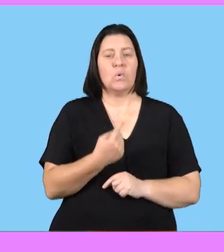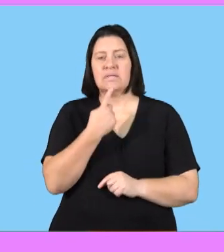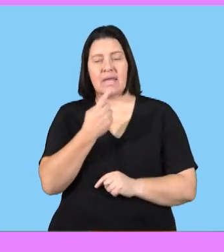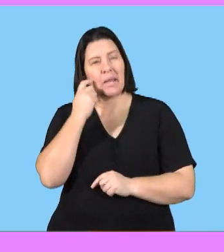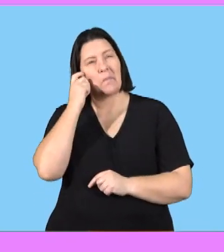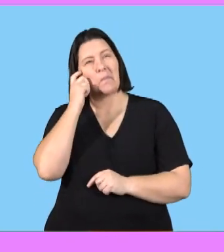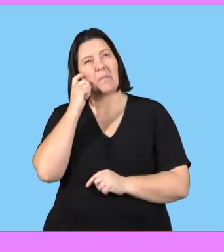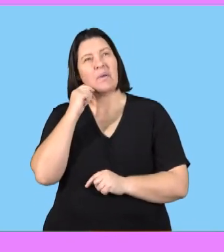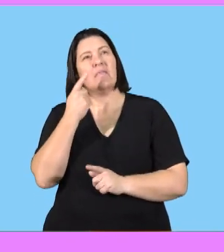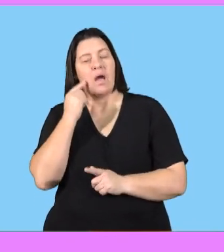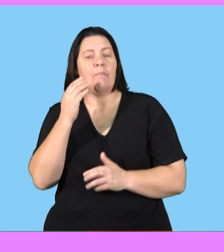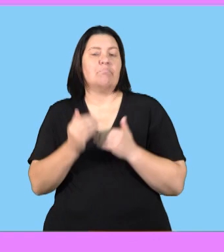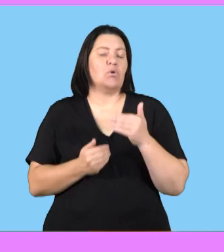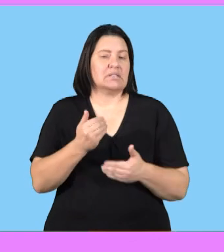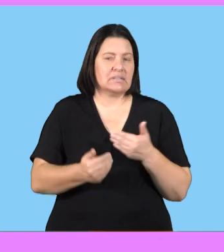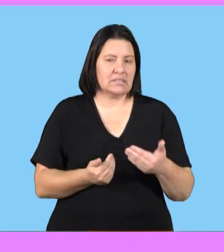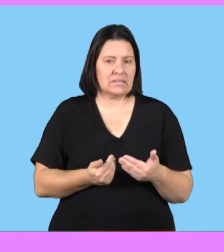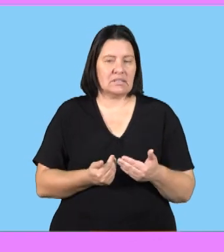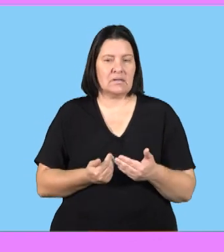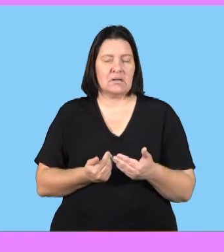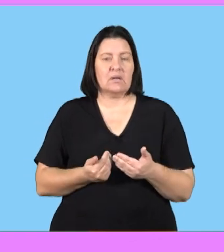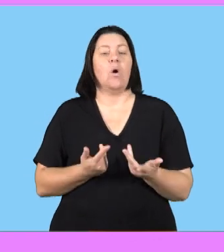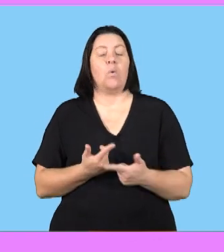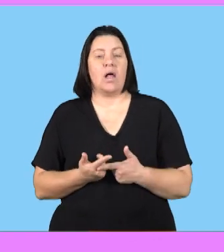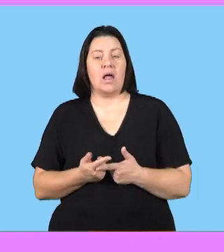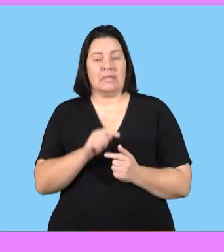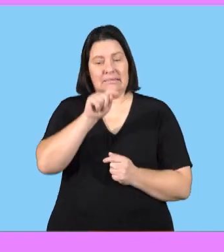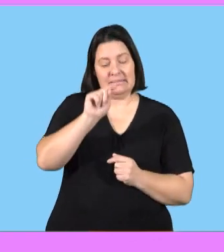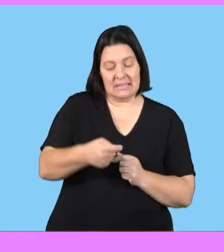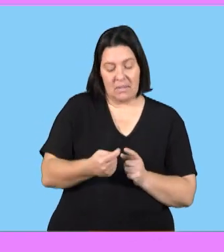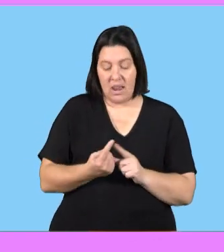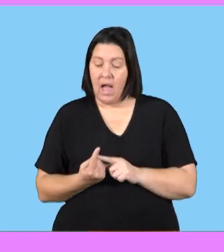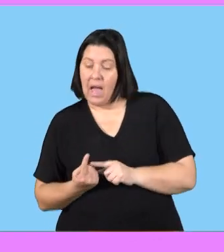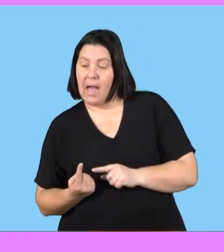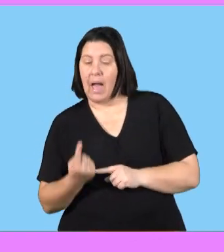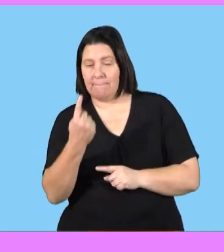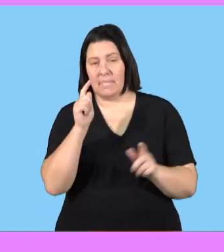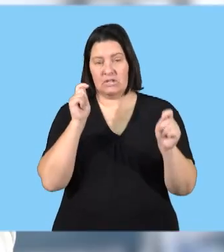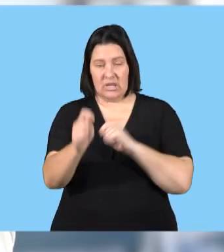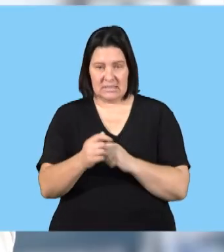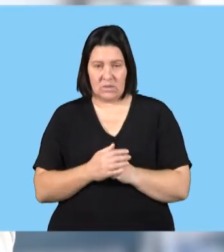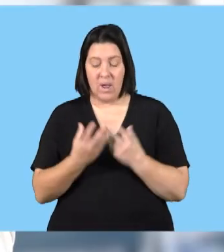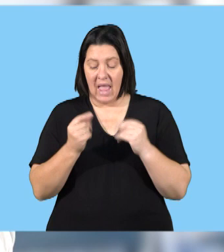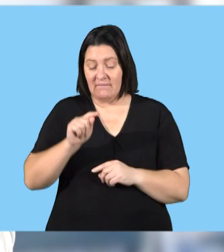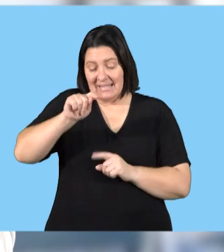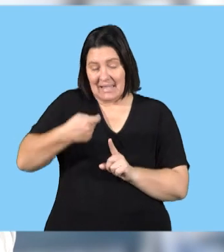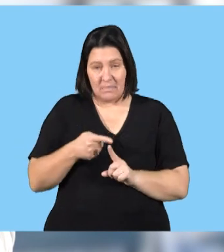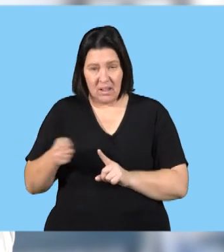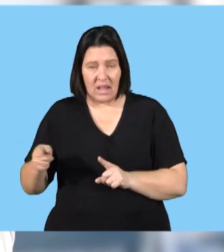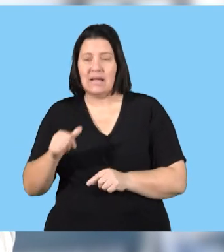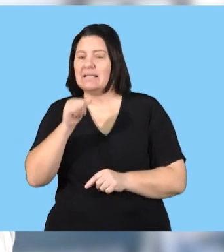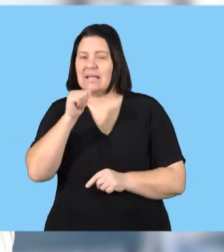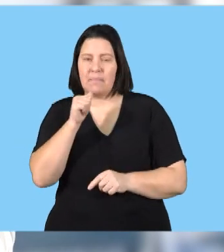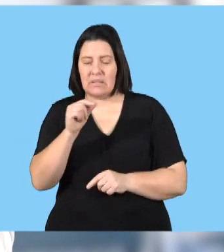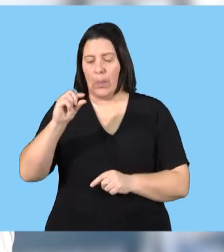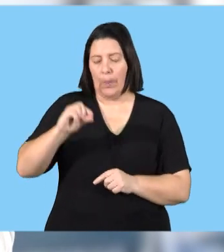we are talking about the process of adjusting a decimal upwards. So once you have a decimal, it doesn't